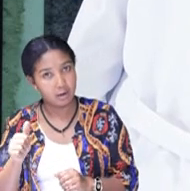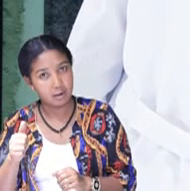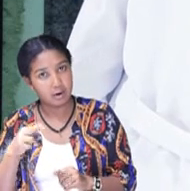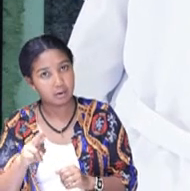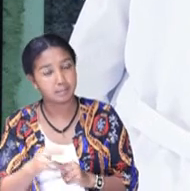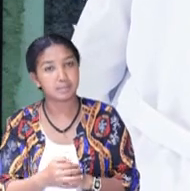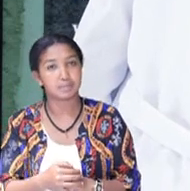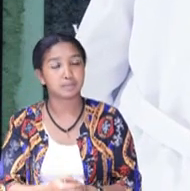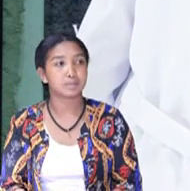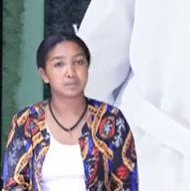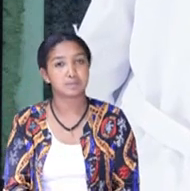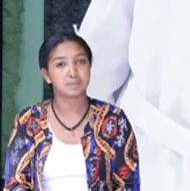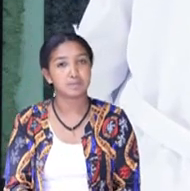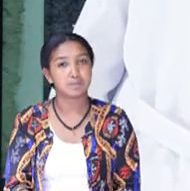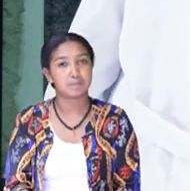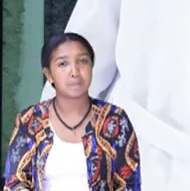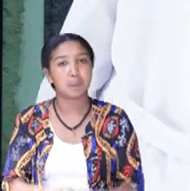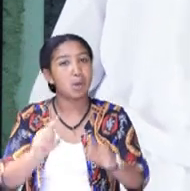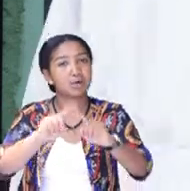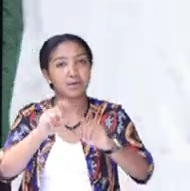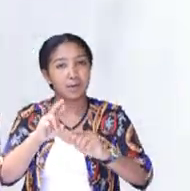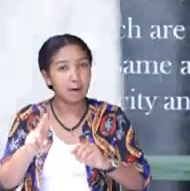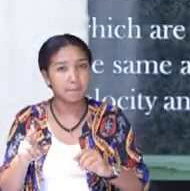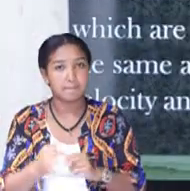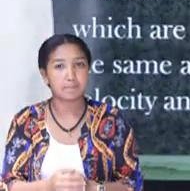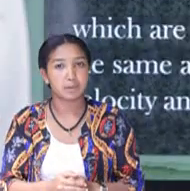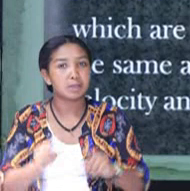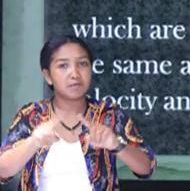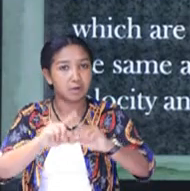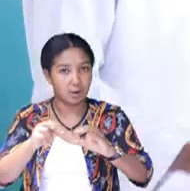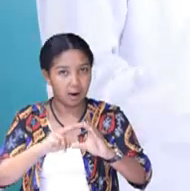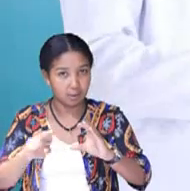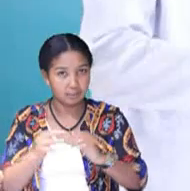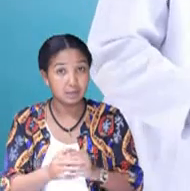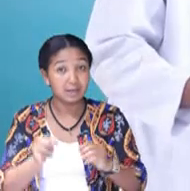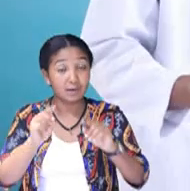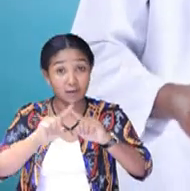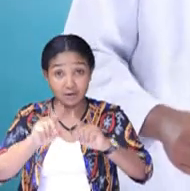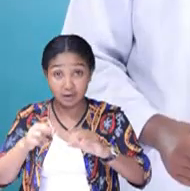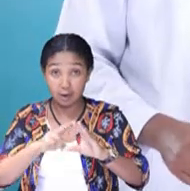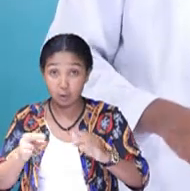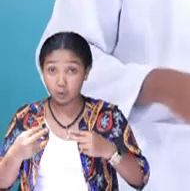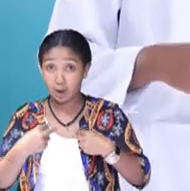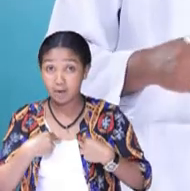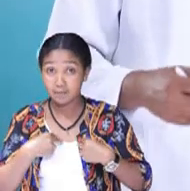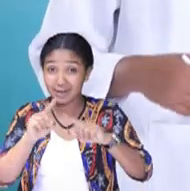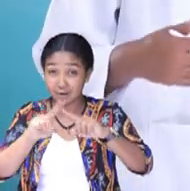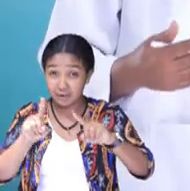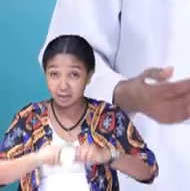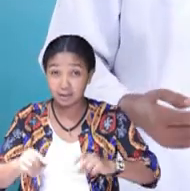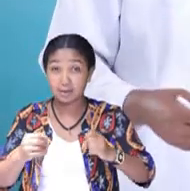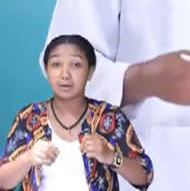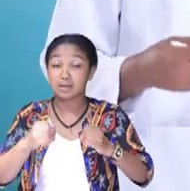r. From the axis at point B, we have different r. For point C, we do have a different r. For different r, we could have a